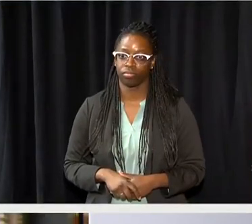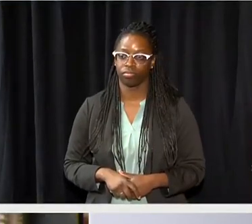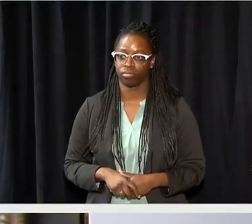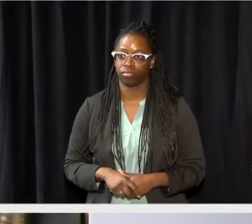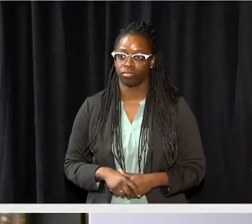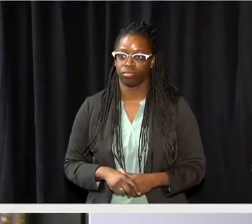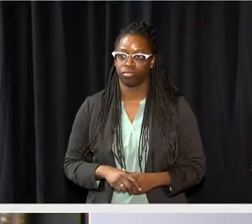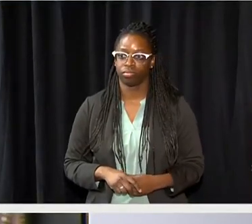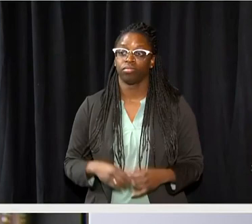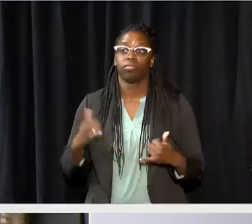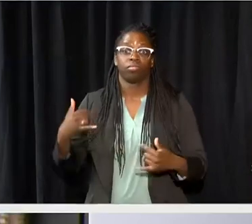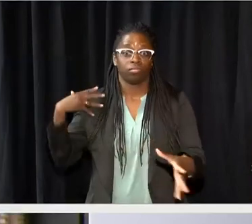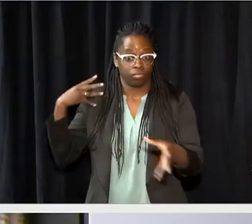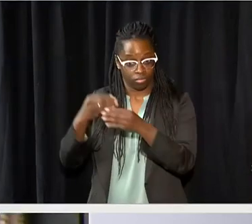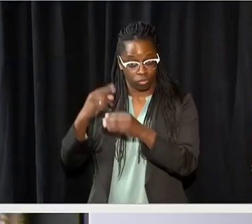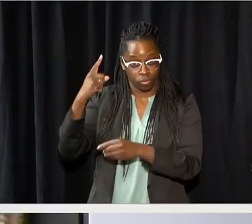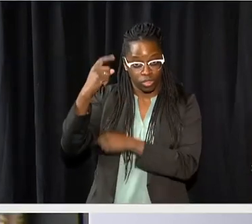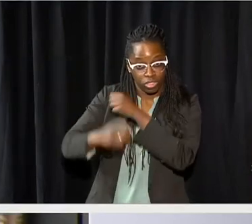and at this moment,